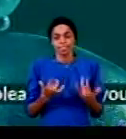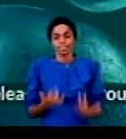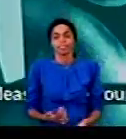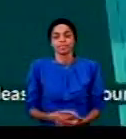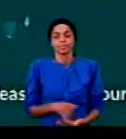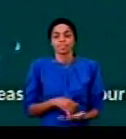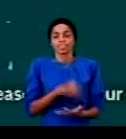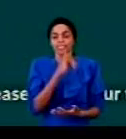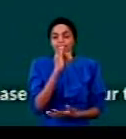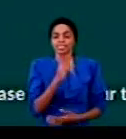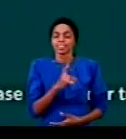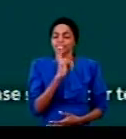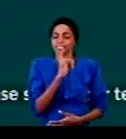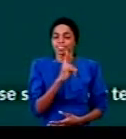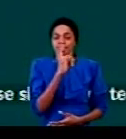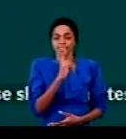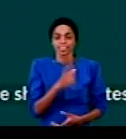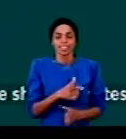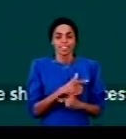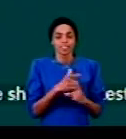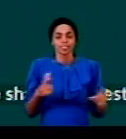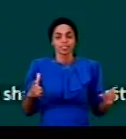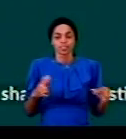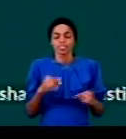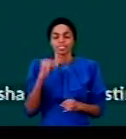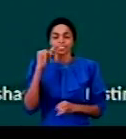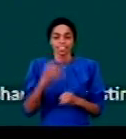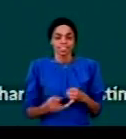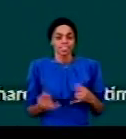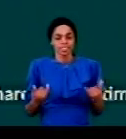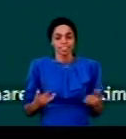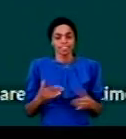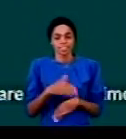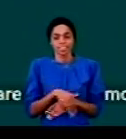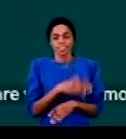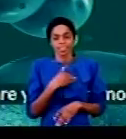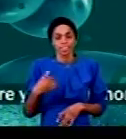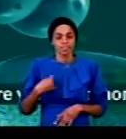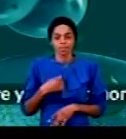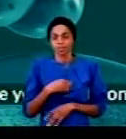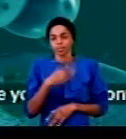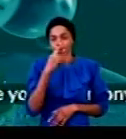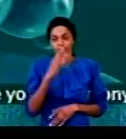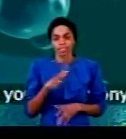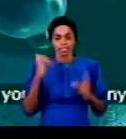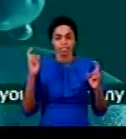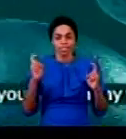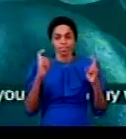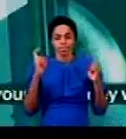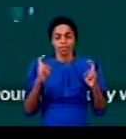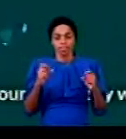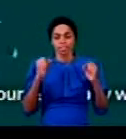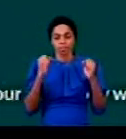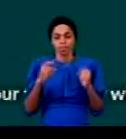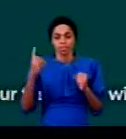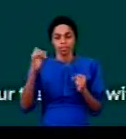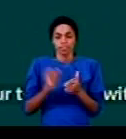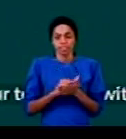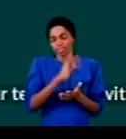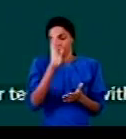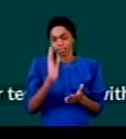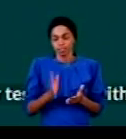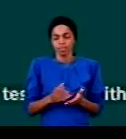never fails as we bring you these testimonies online. And this is coming from YouTube, from Chinonso